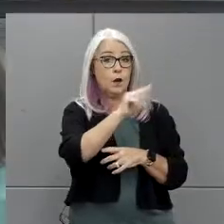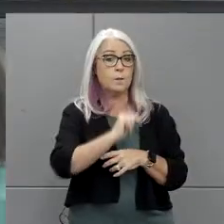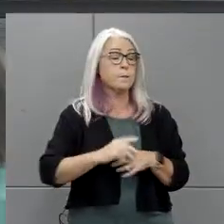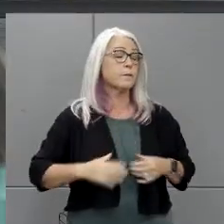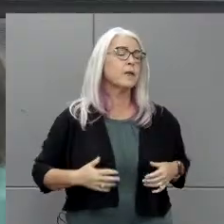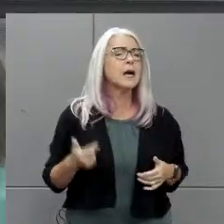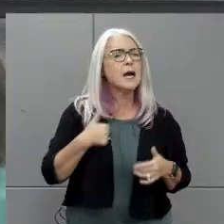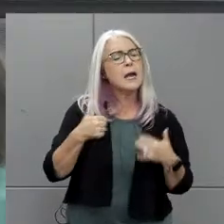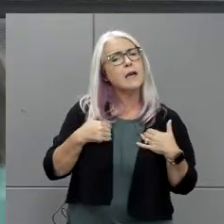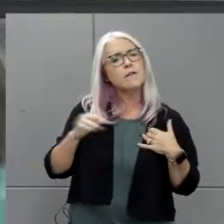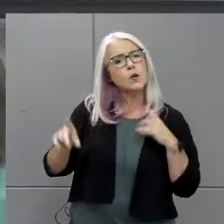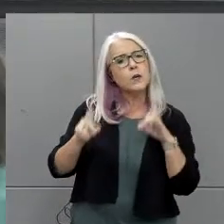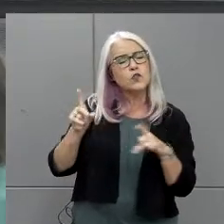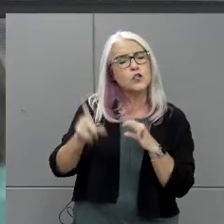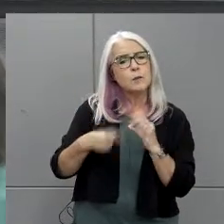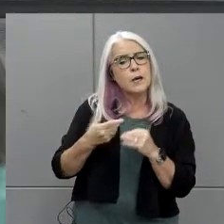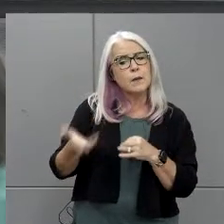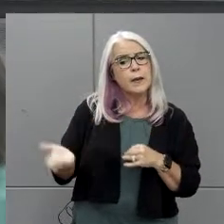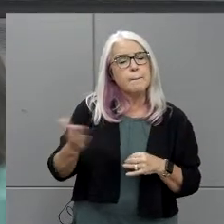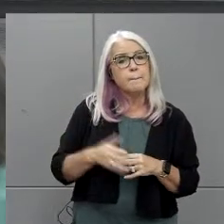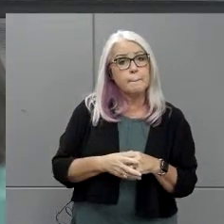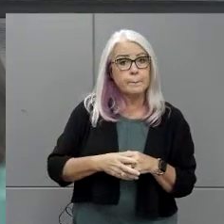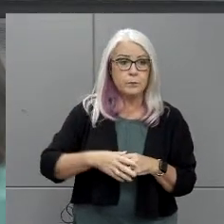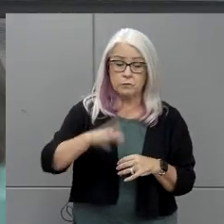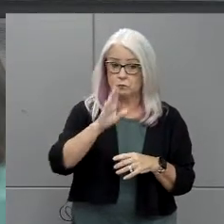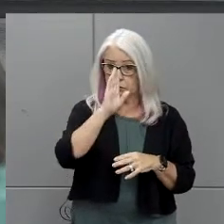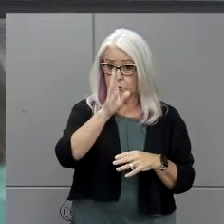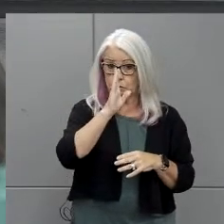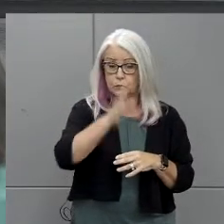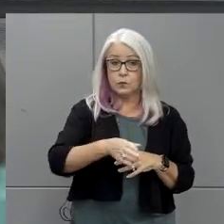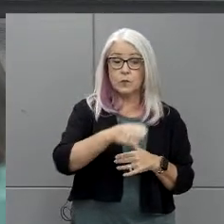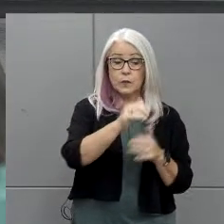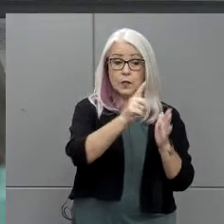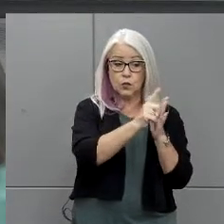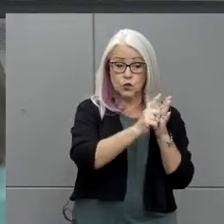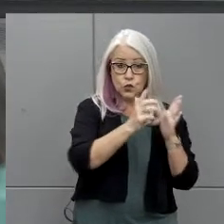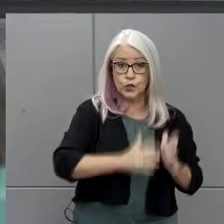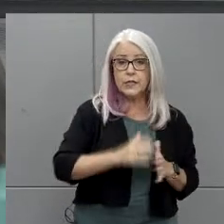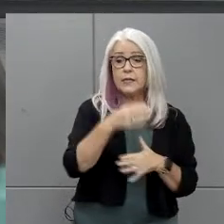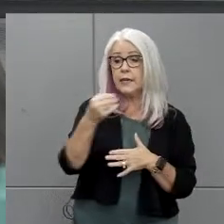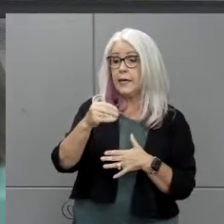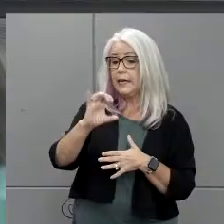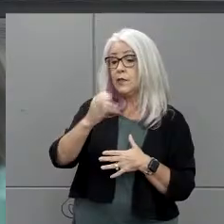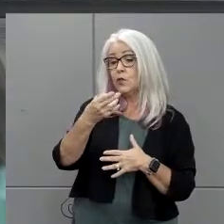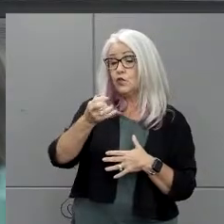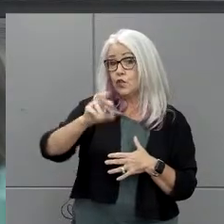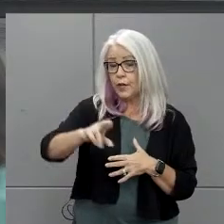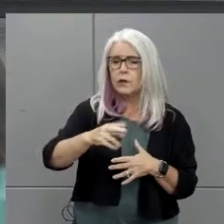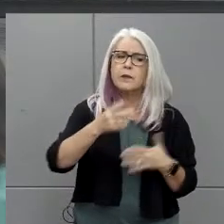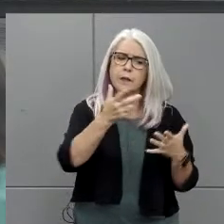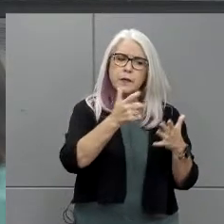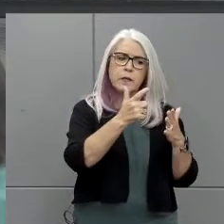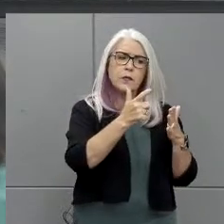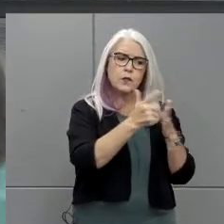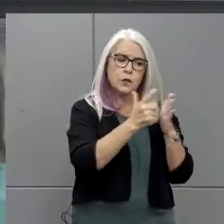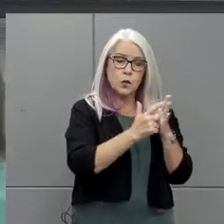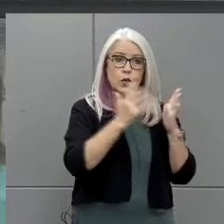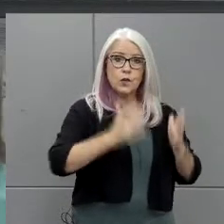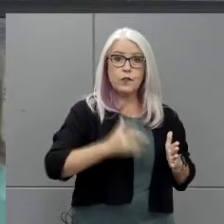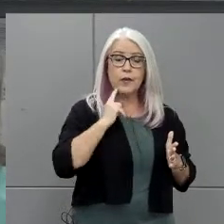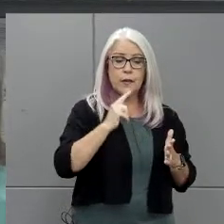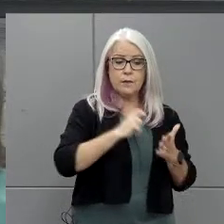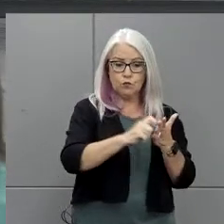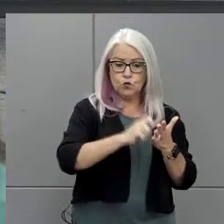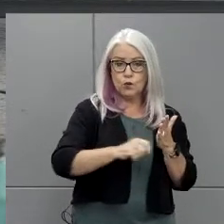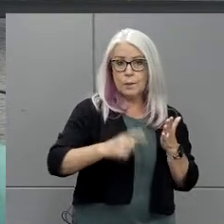question regarding this, and this is to the chair and to the attorney that drew the contract up. At the